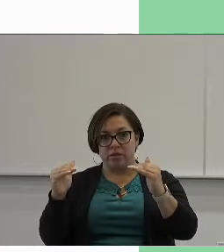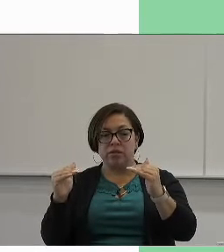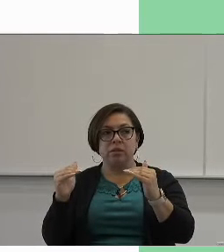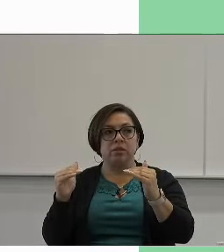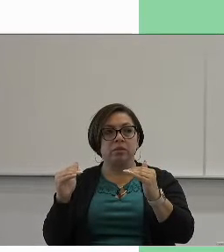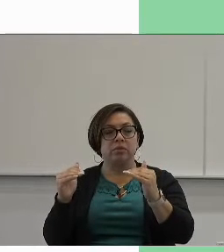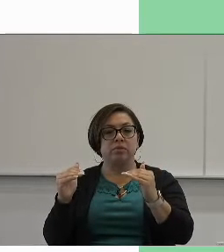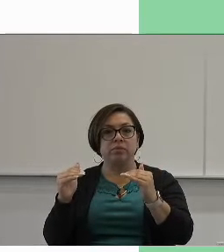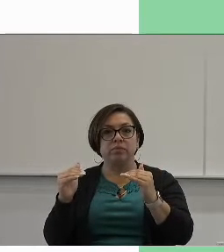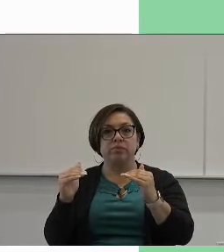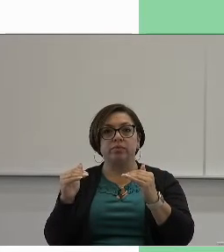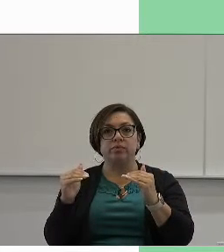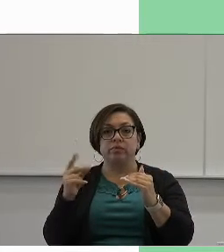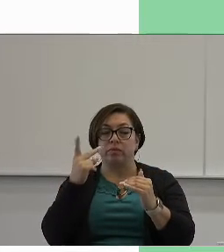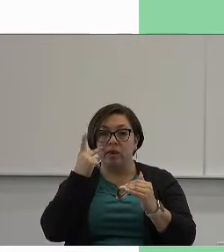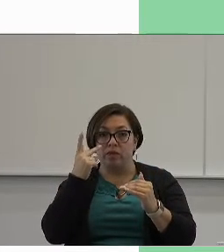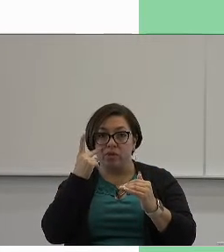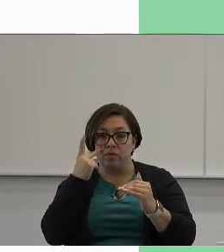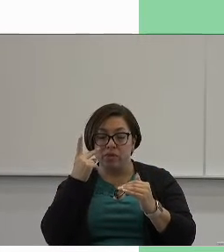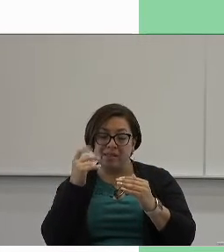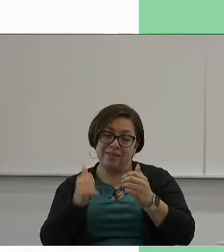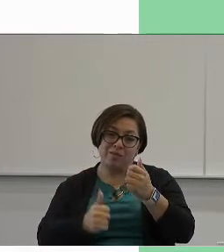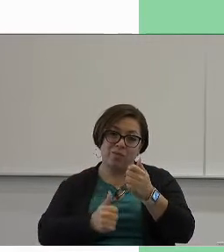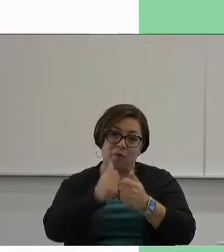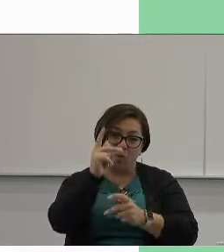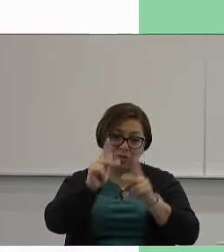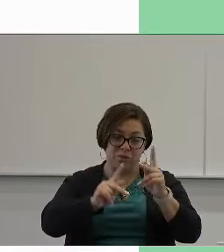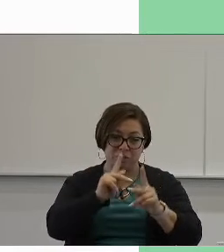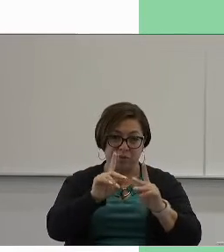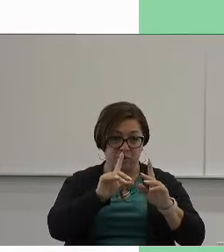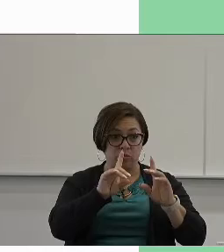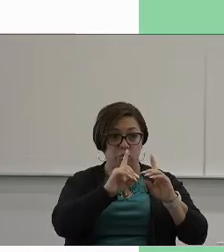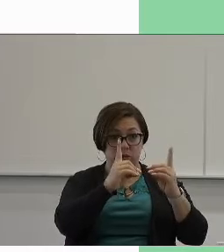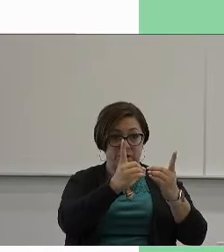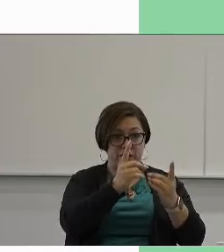we look at the most populous, which is 3 at